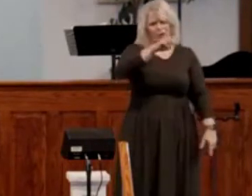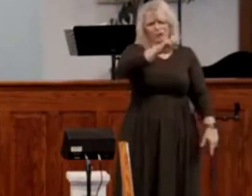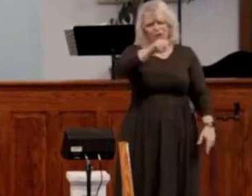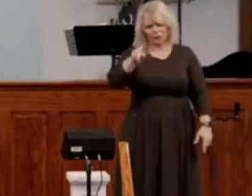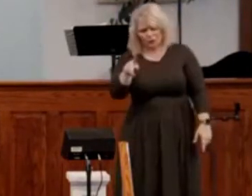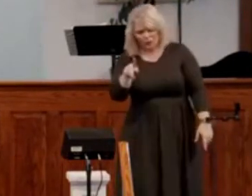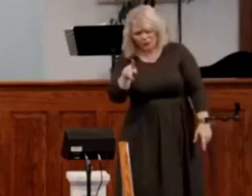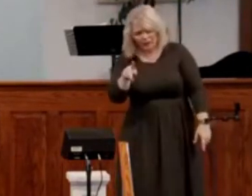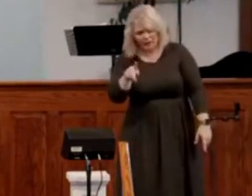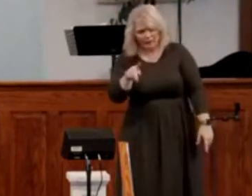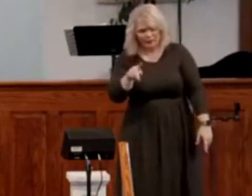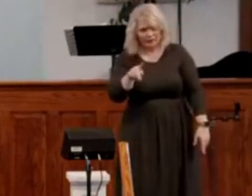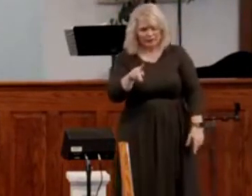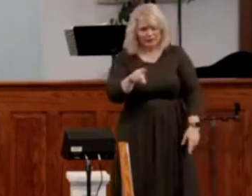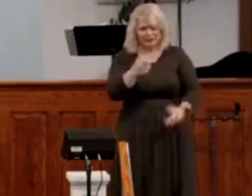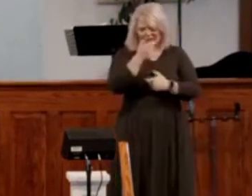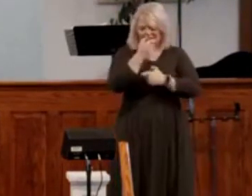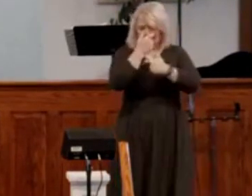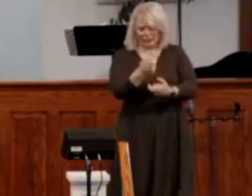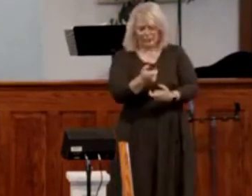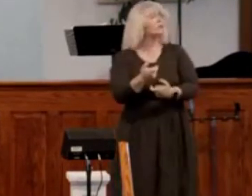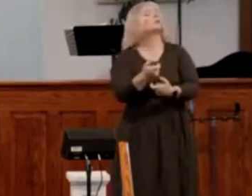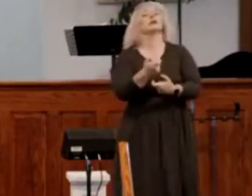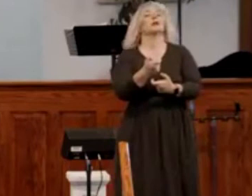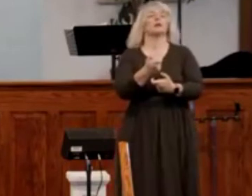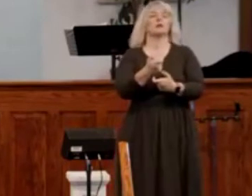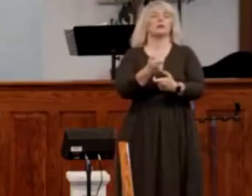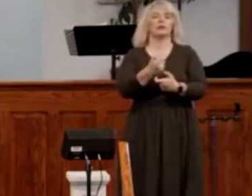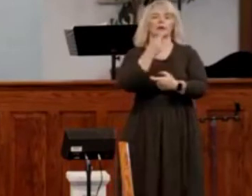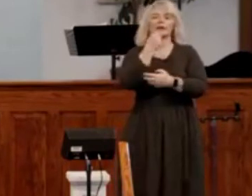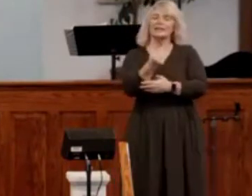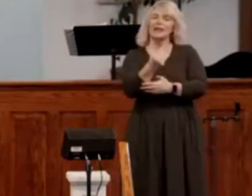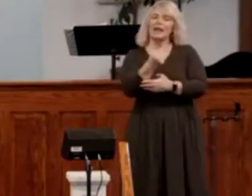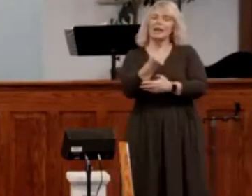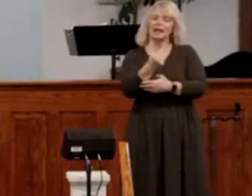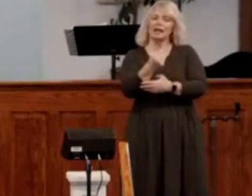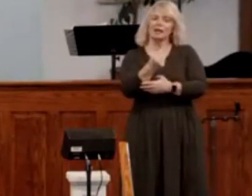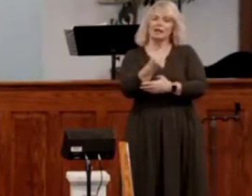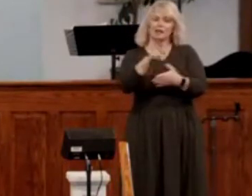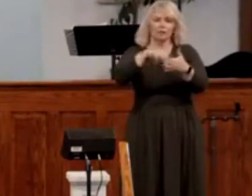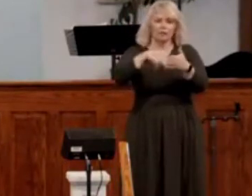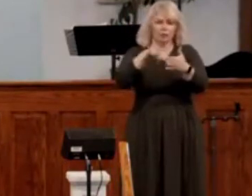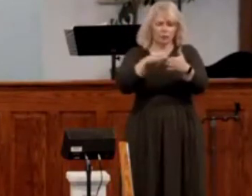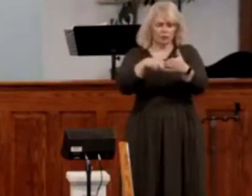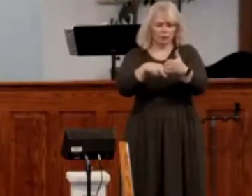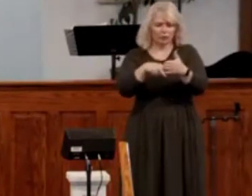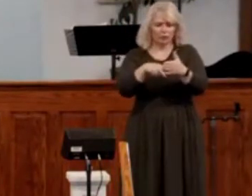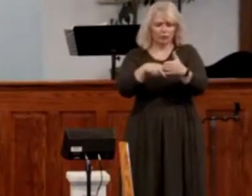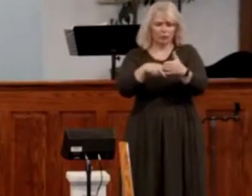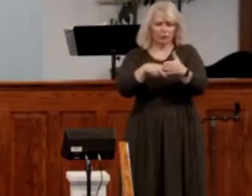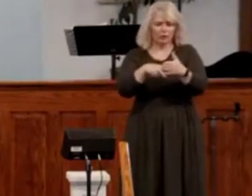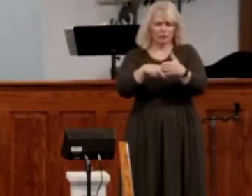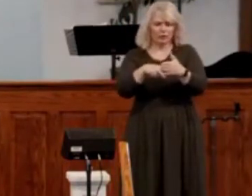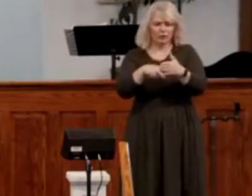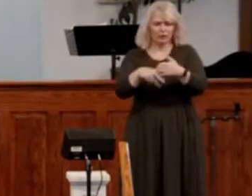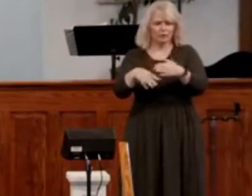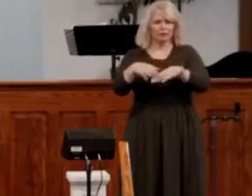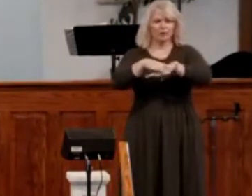Greek, it's really interesting. And I want to pause for a minute and tell you, if you read from your English translations, you can trust